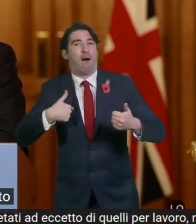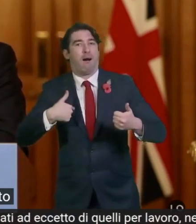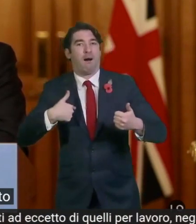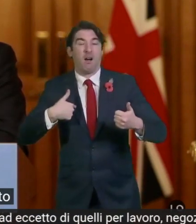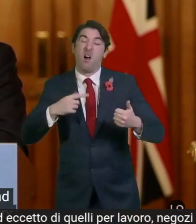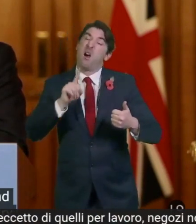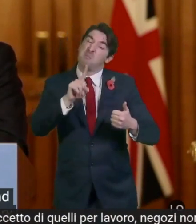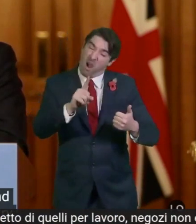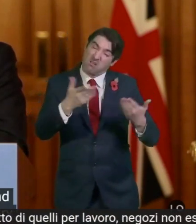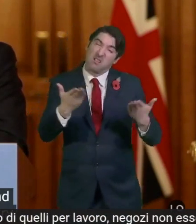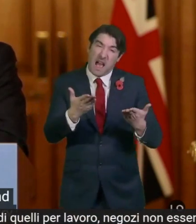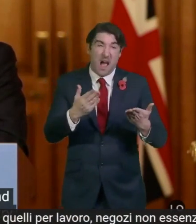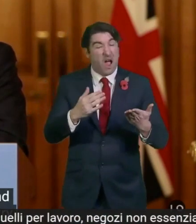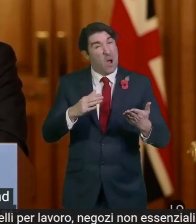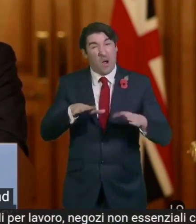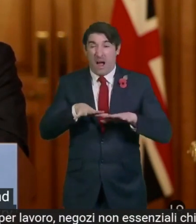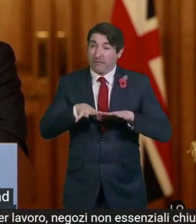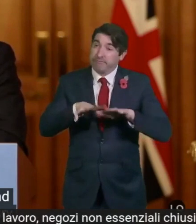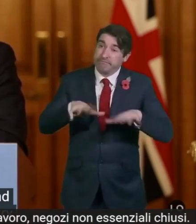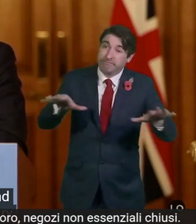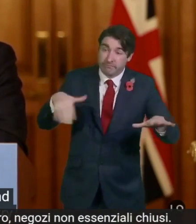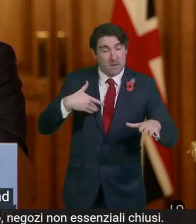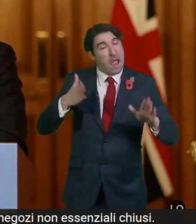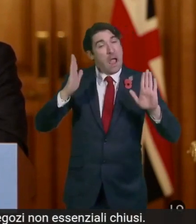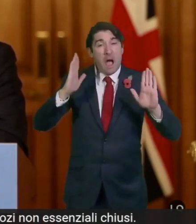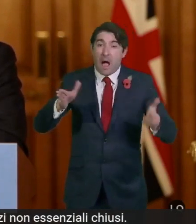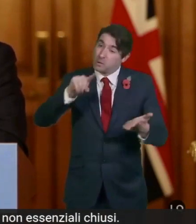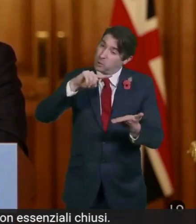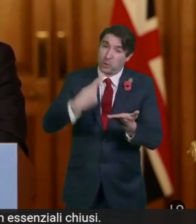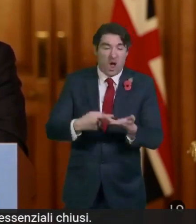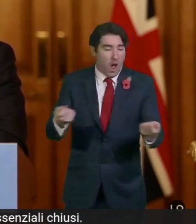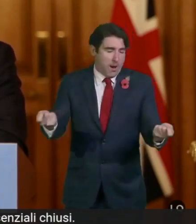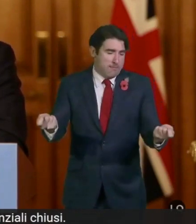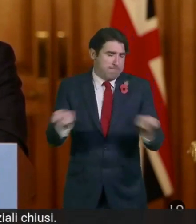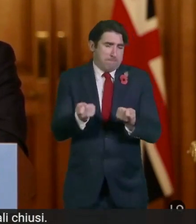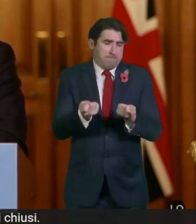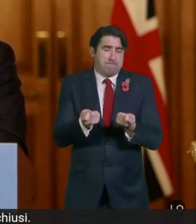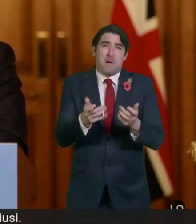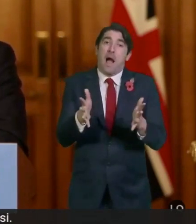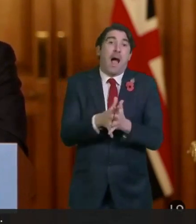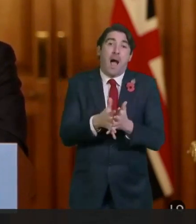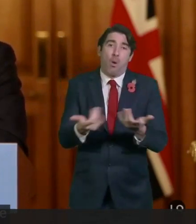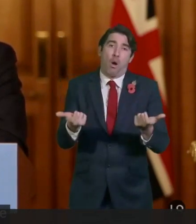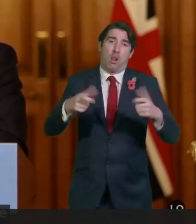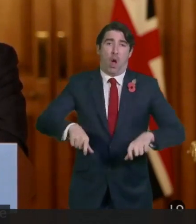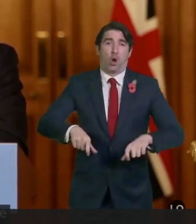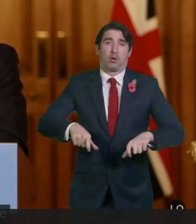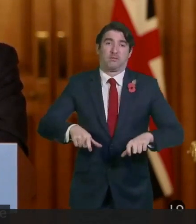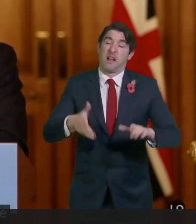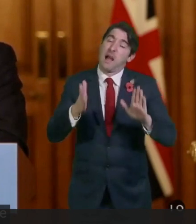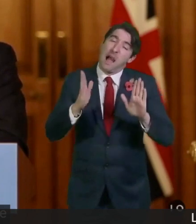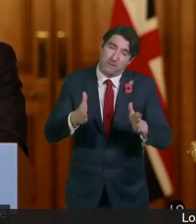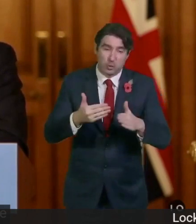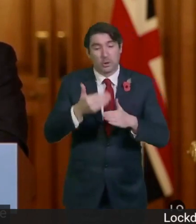across the country. And it goes without saying, everybody, don't forget the basics. Don't forget hands, face, space.